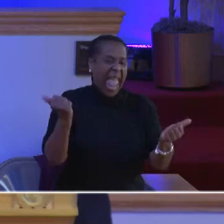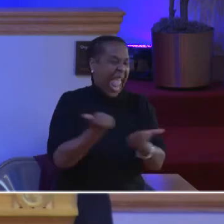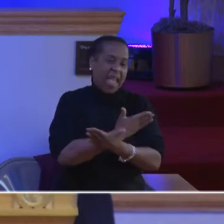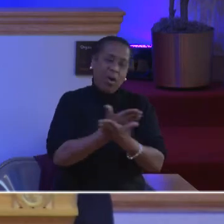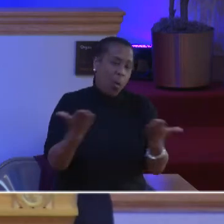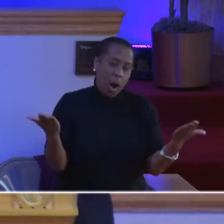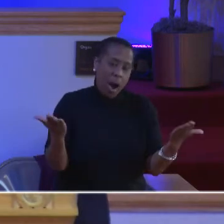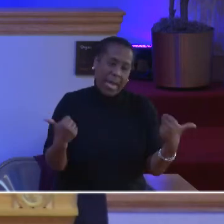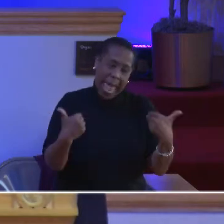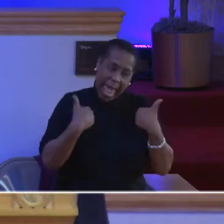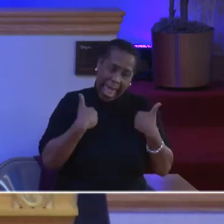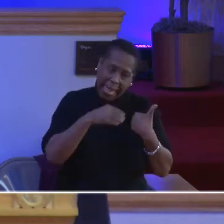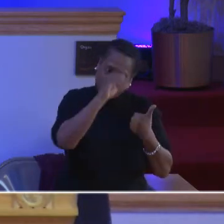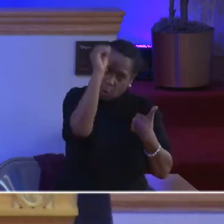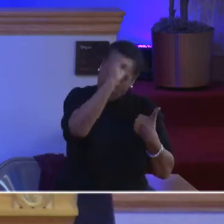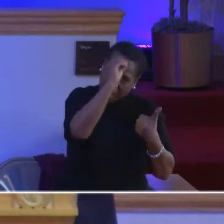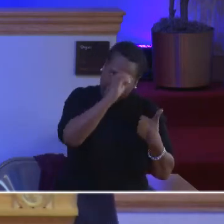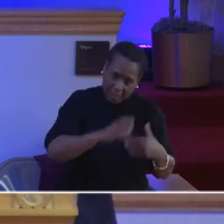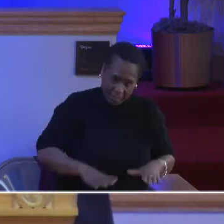everybody got an opinion.